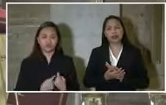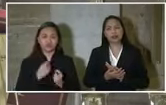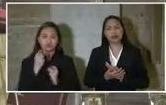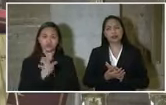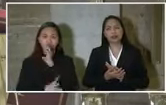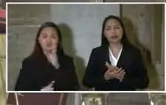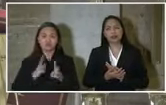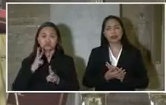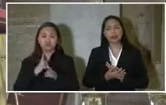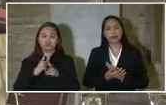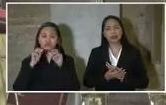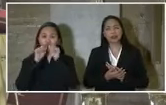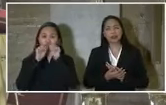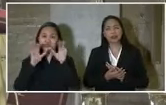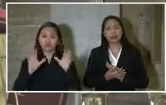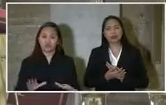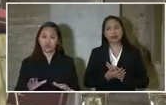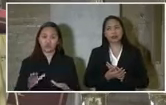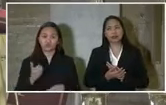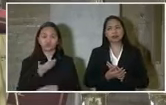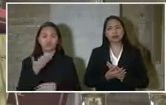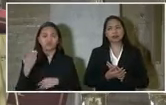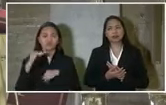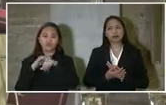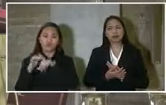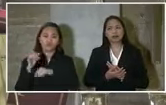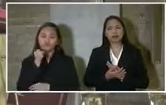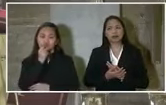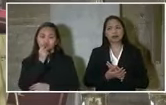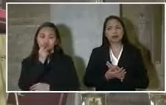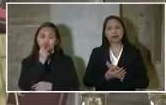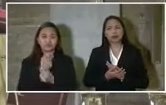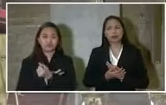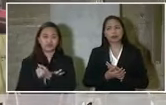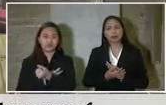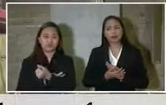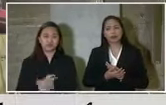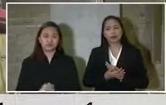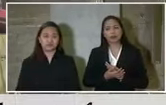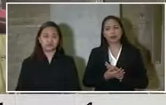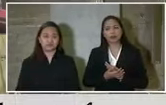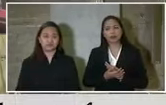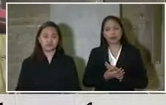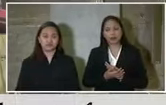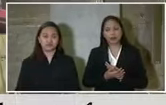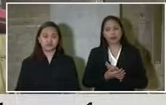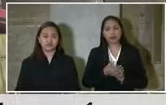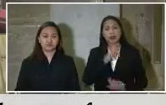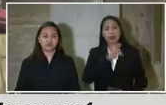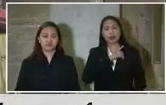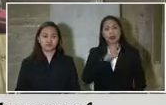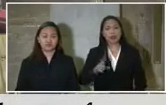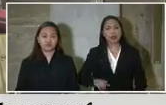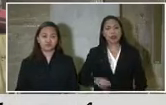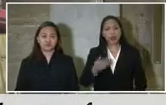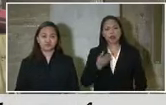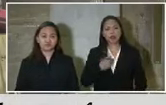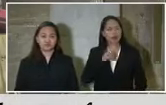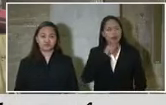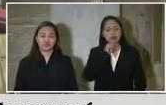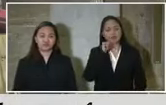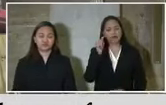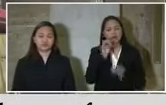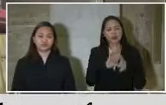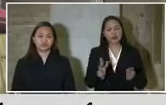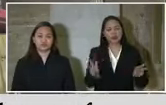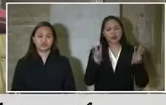world. Blessed are those called to the supper of the Lamb. Lord, I am not